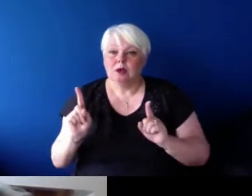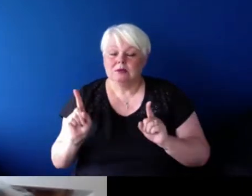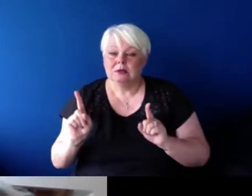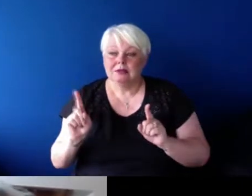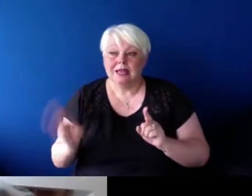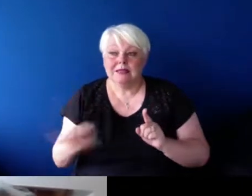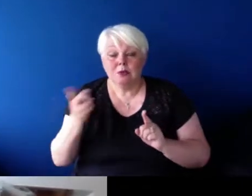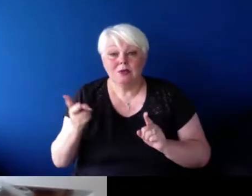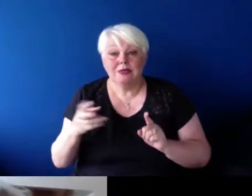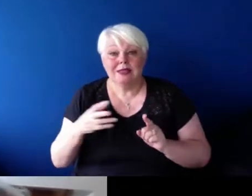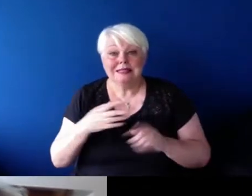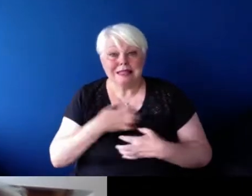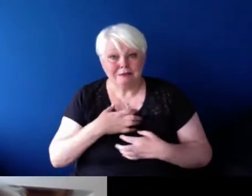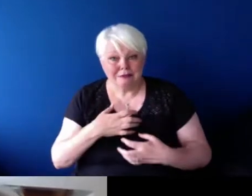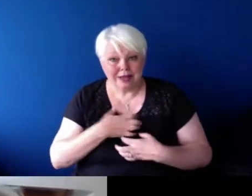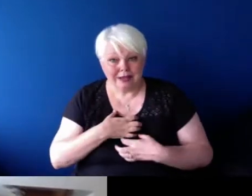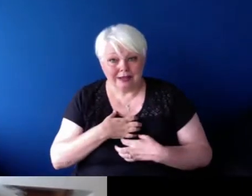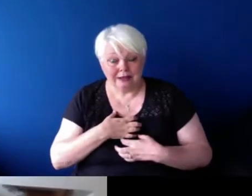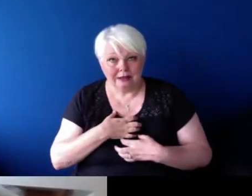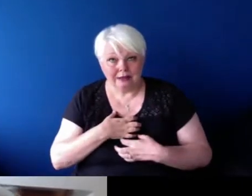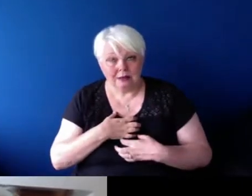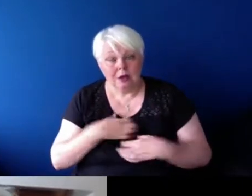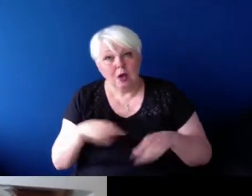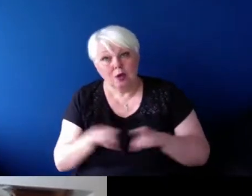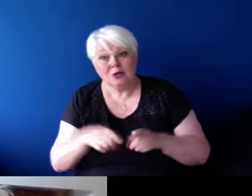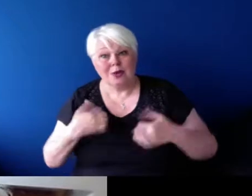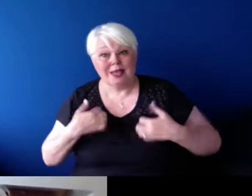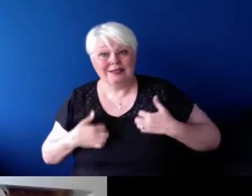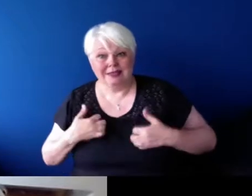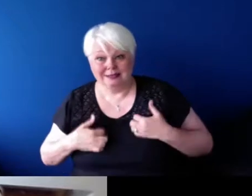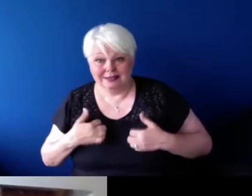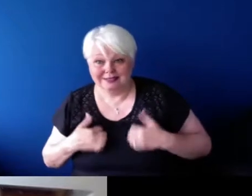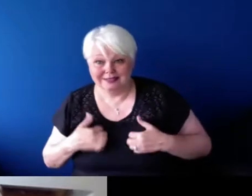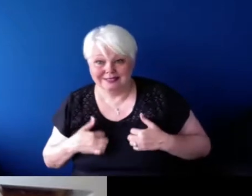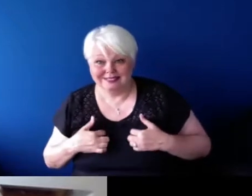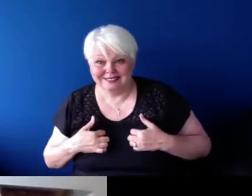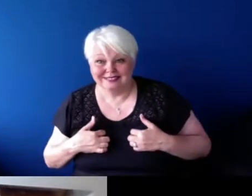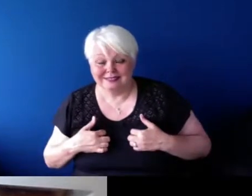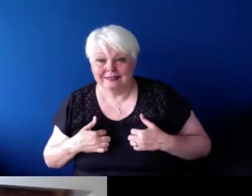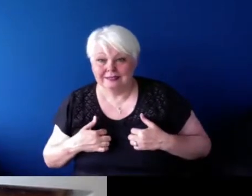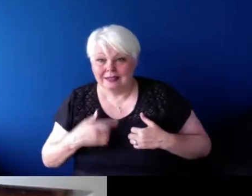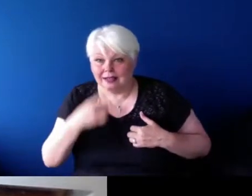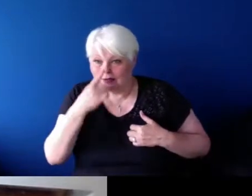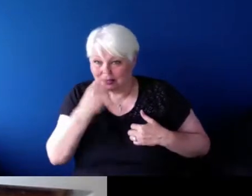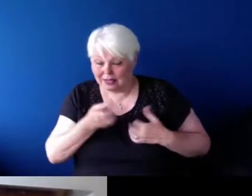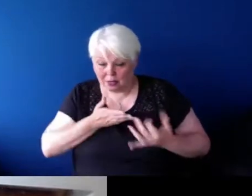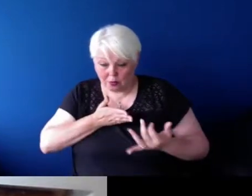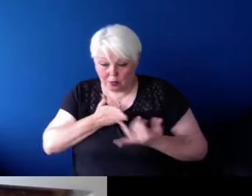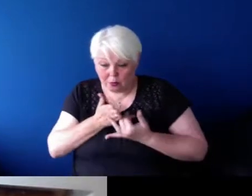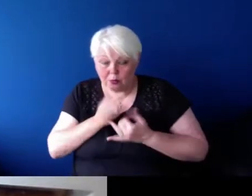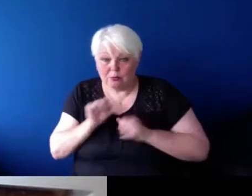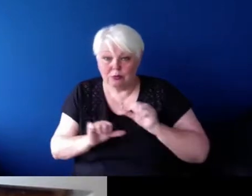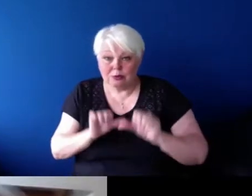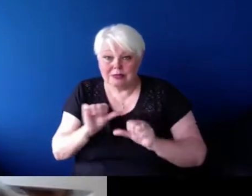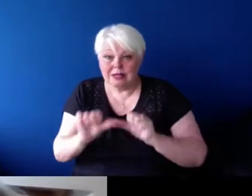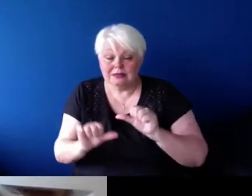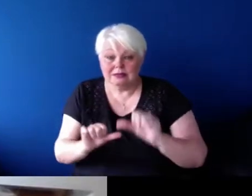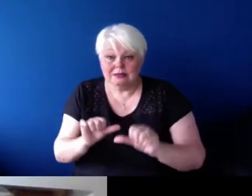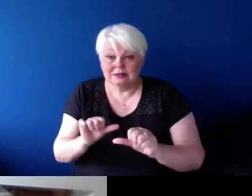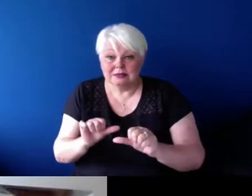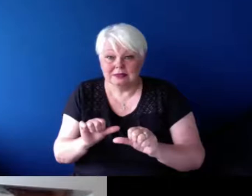terrifying and actually really exciting, if we can hold through that process of becoming, you